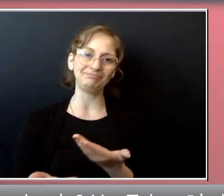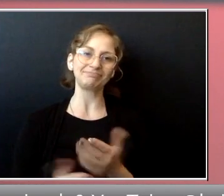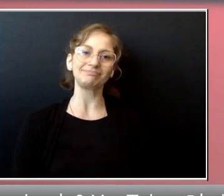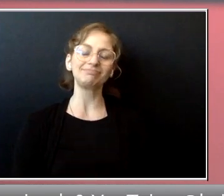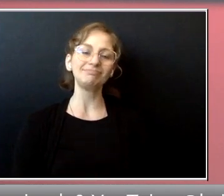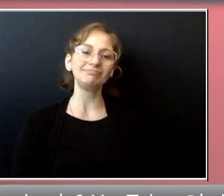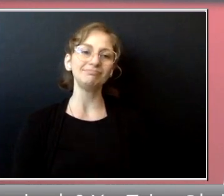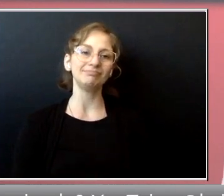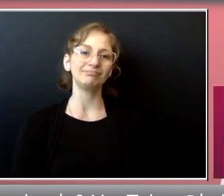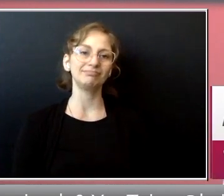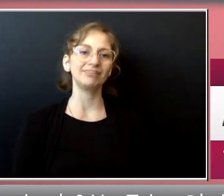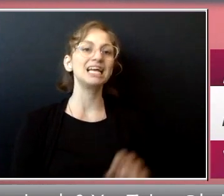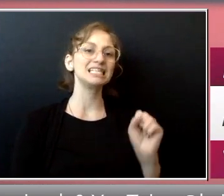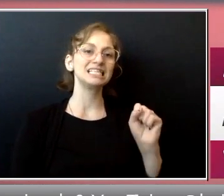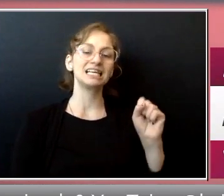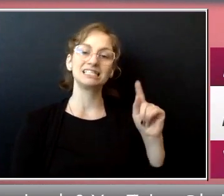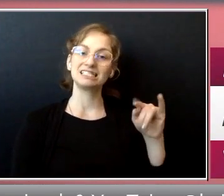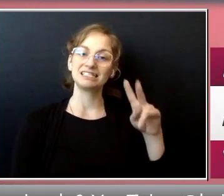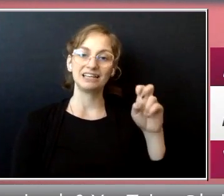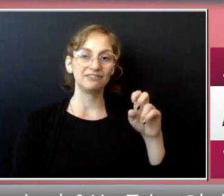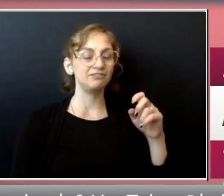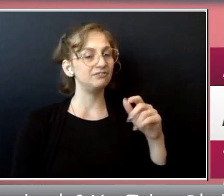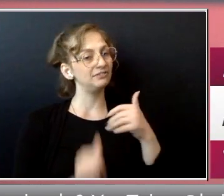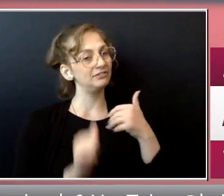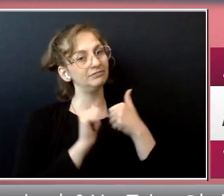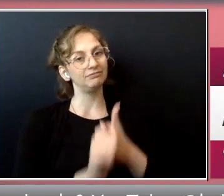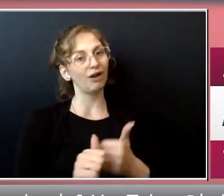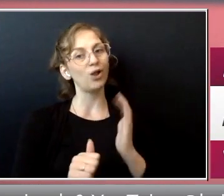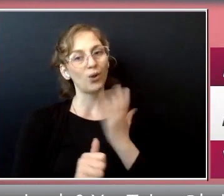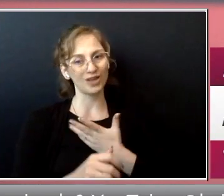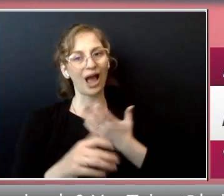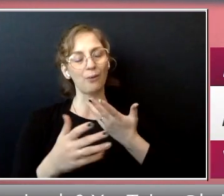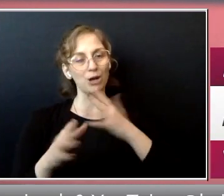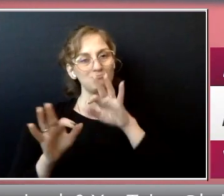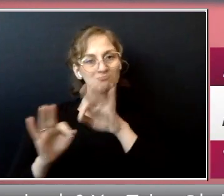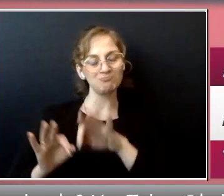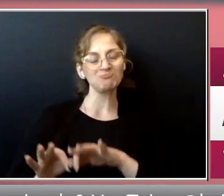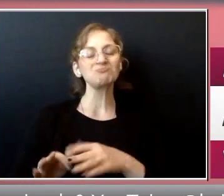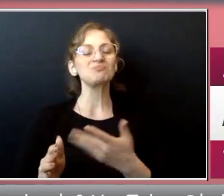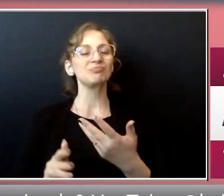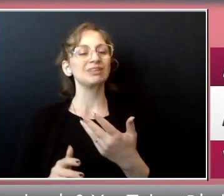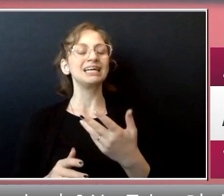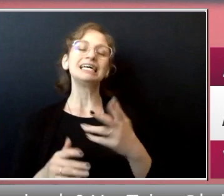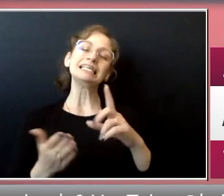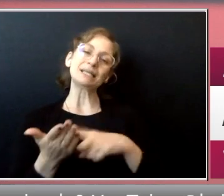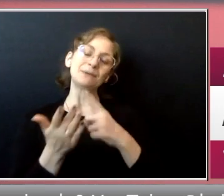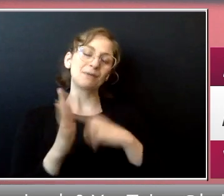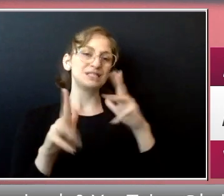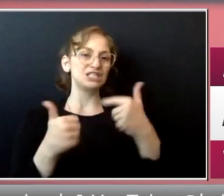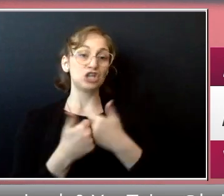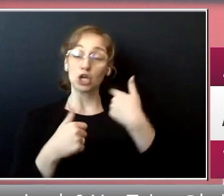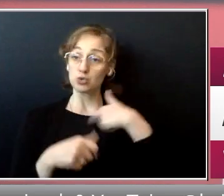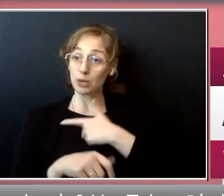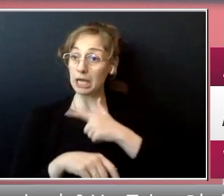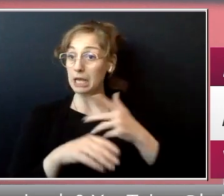compliant patient. It is a challenge sometimes. We give advice and people kind of tend to do their own thing, but he